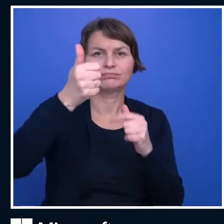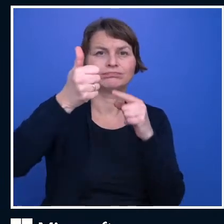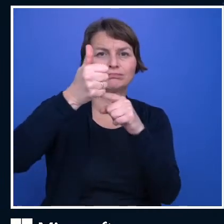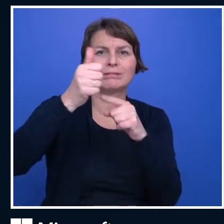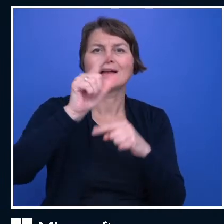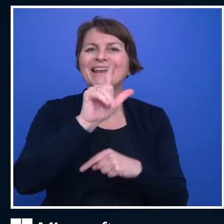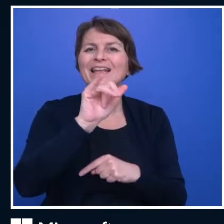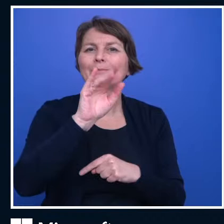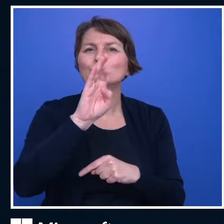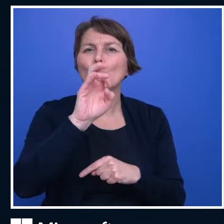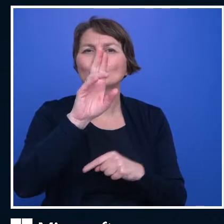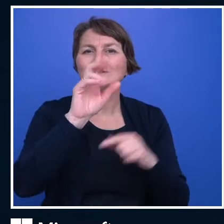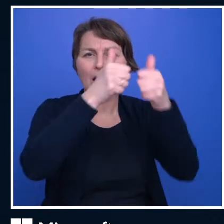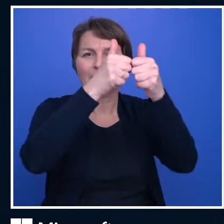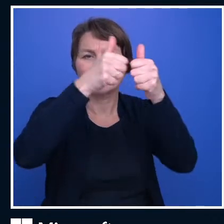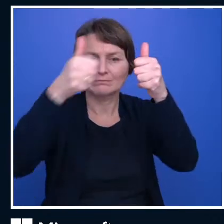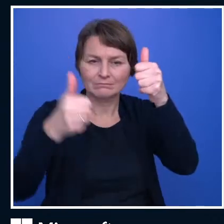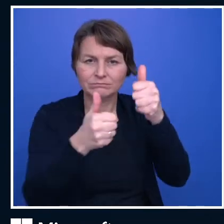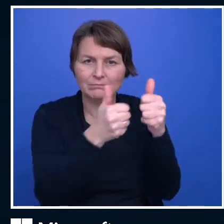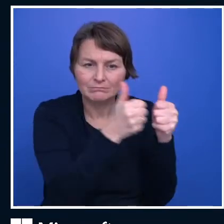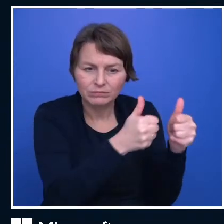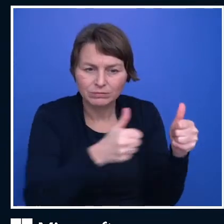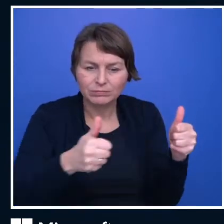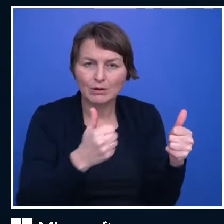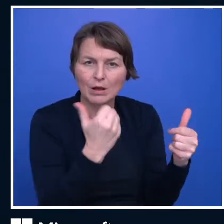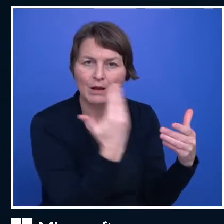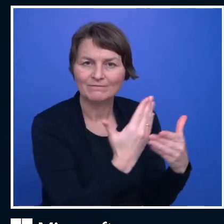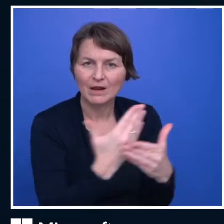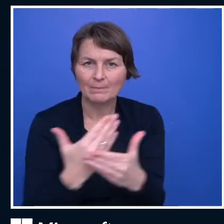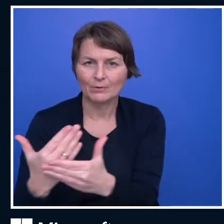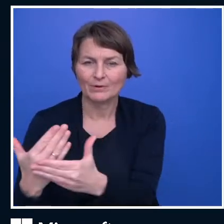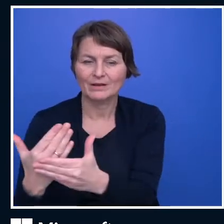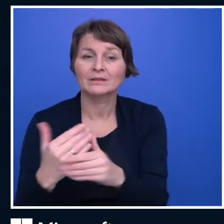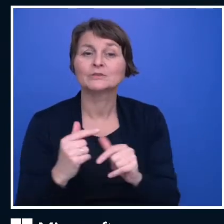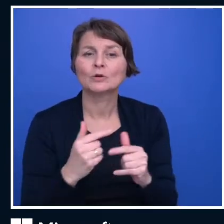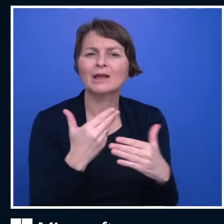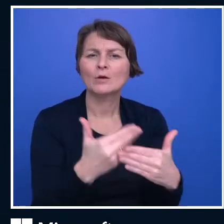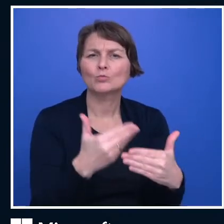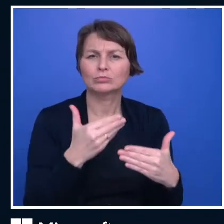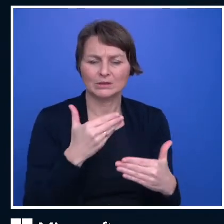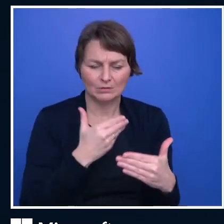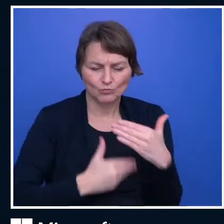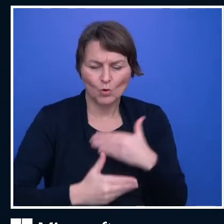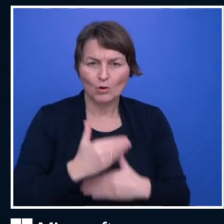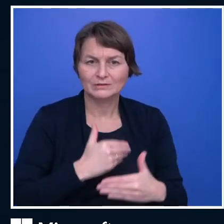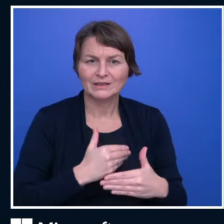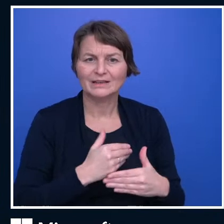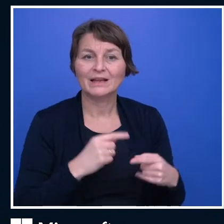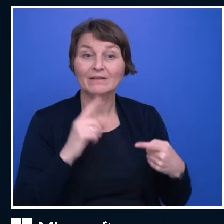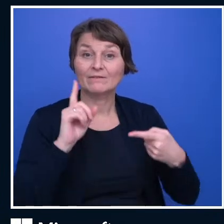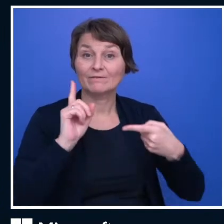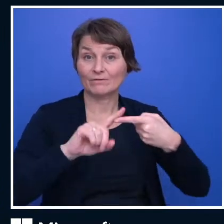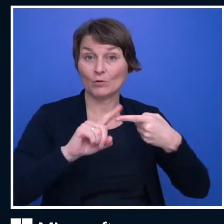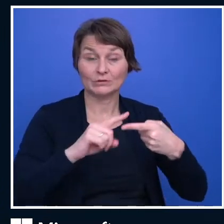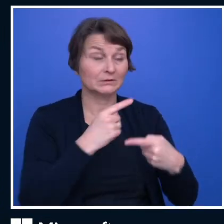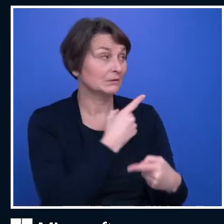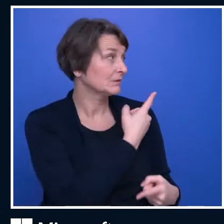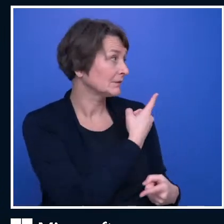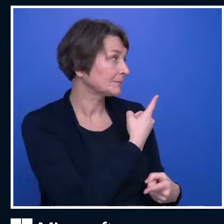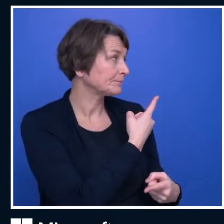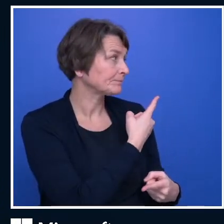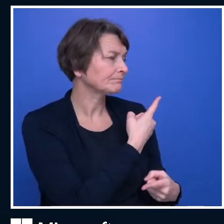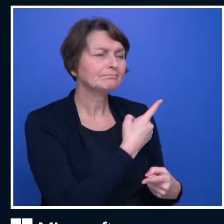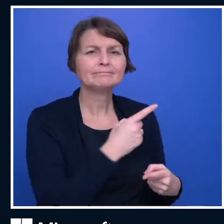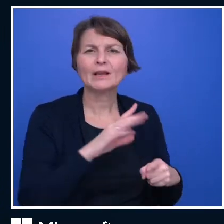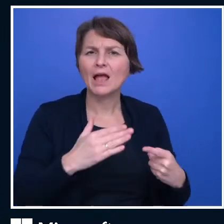which are being used up for audio pre-processing. We have Librosa Beat, which is used for estimating the tempo